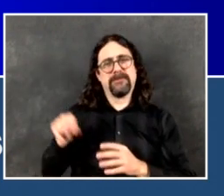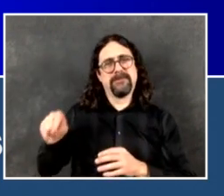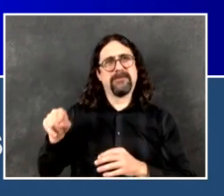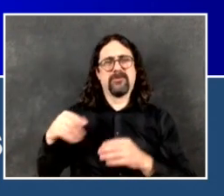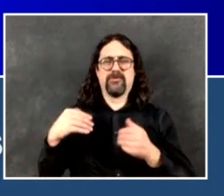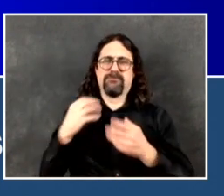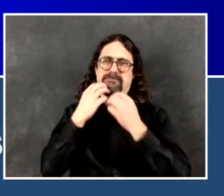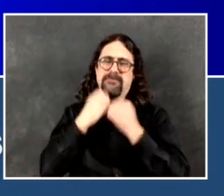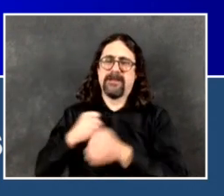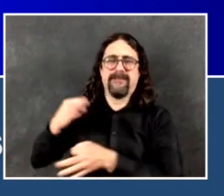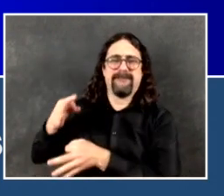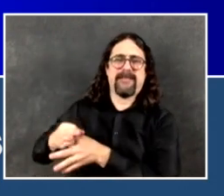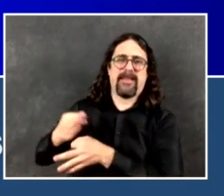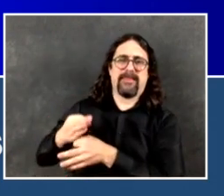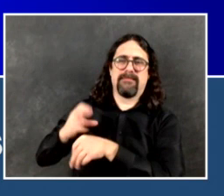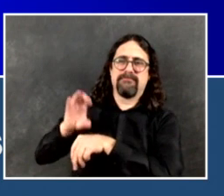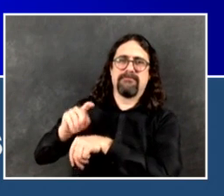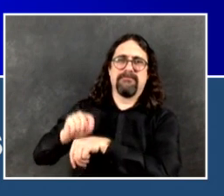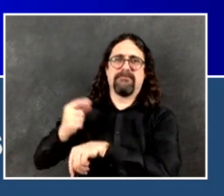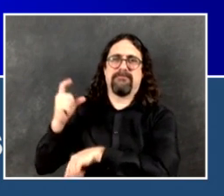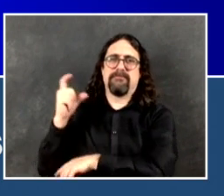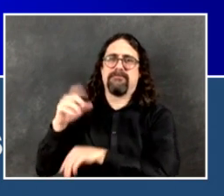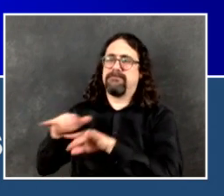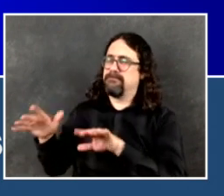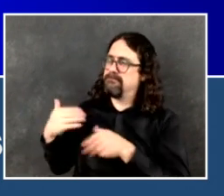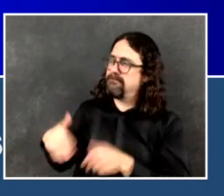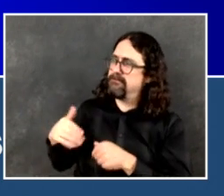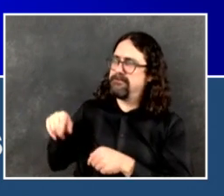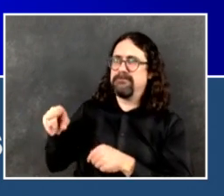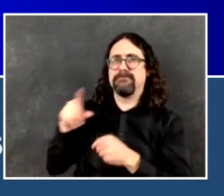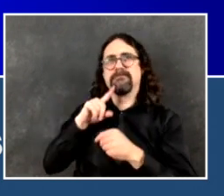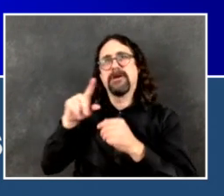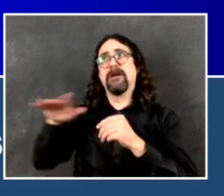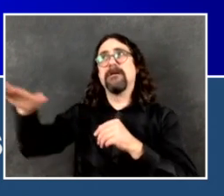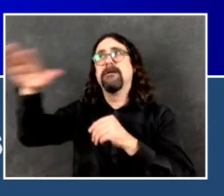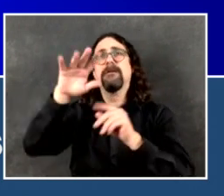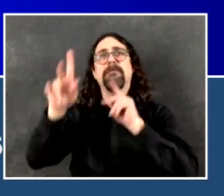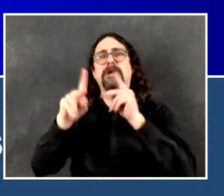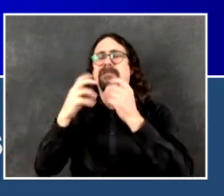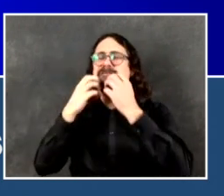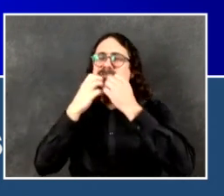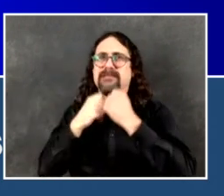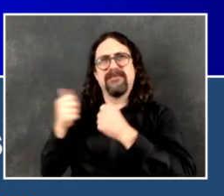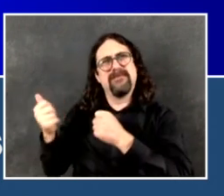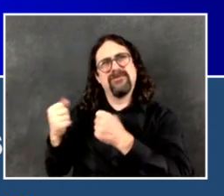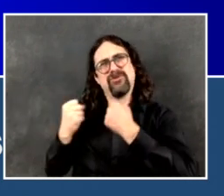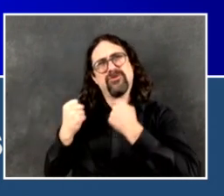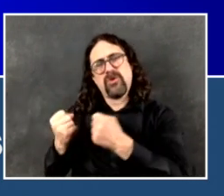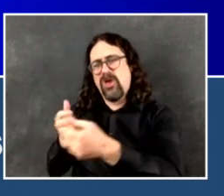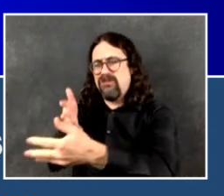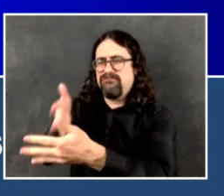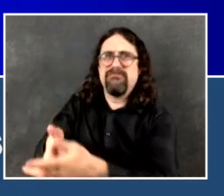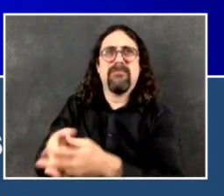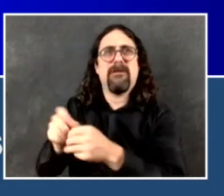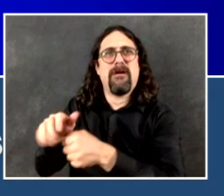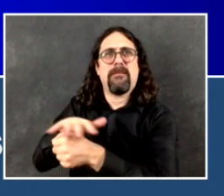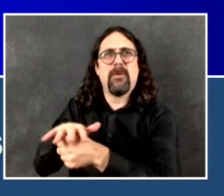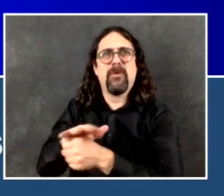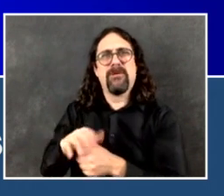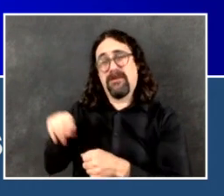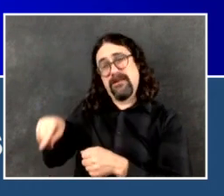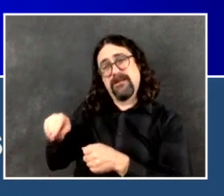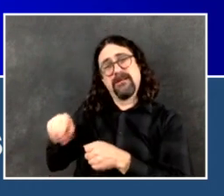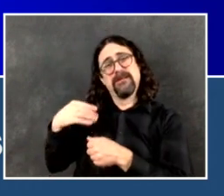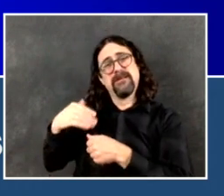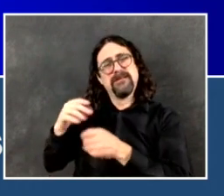are protected, making sure people have what they need in their lives, even in this struggle. And education and vocational